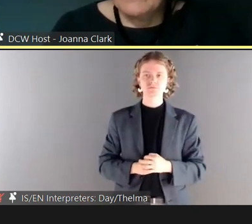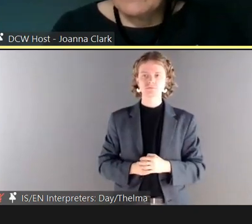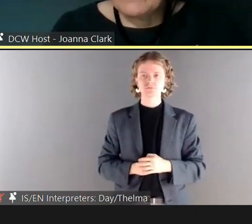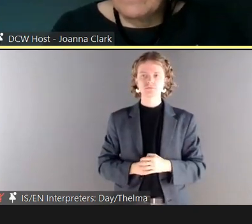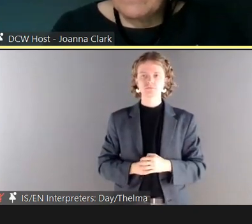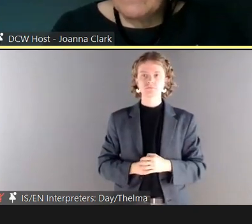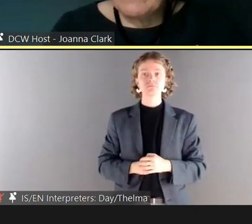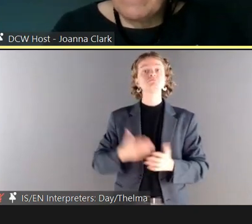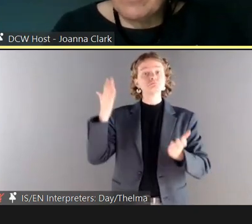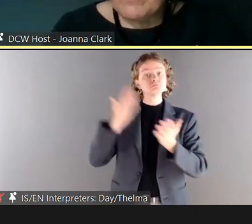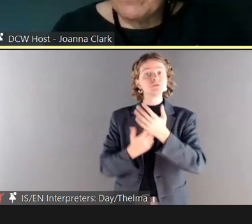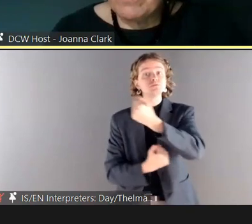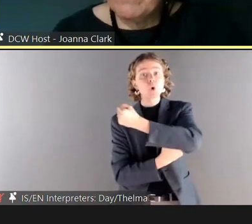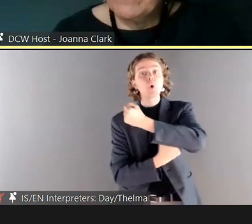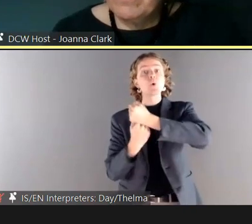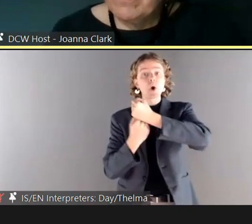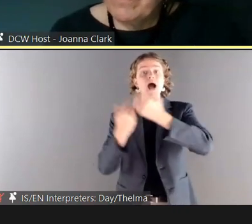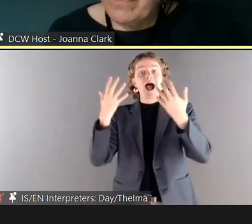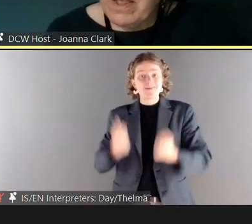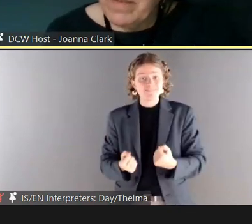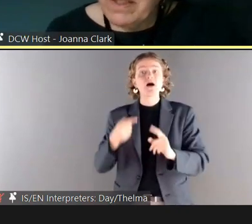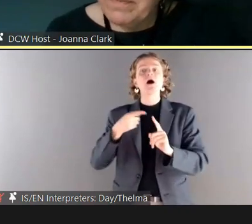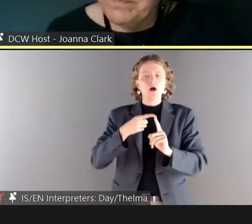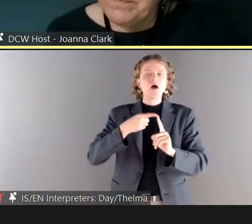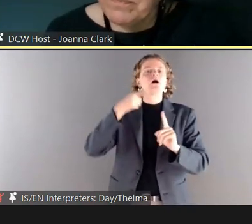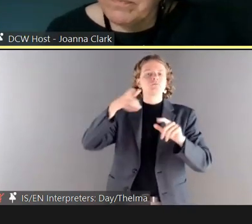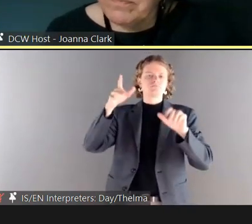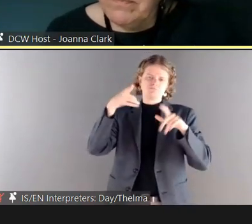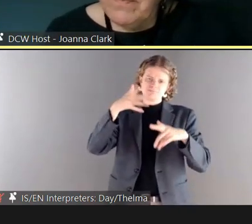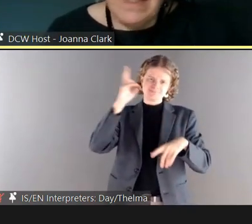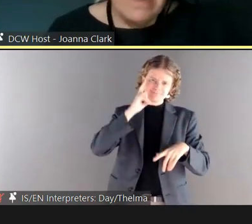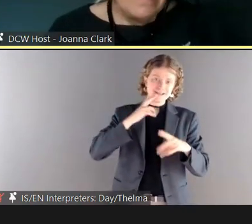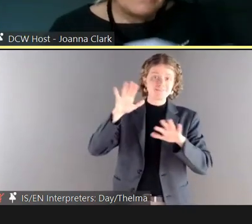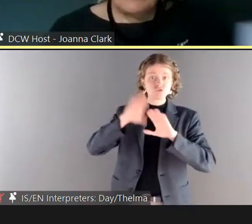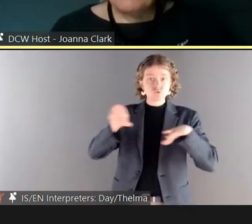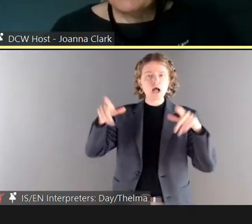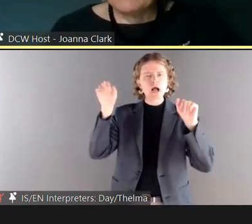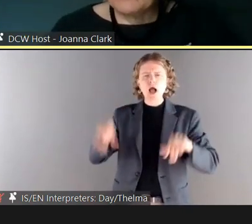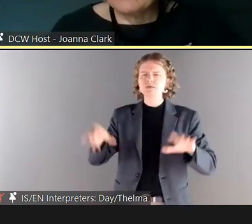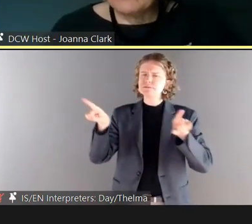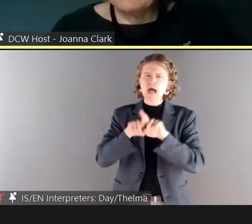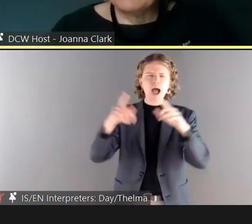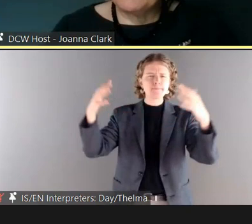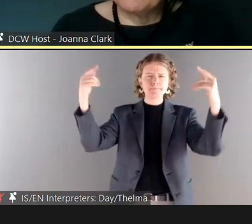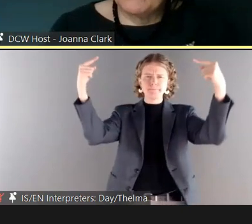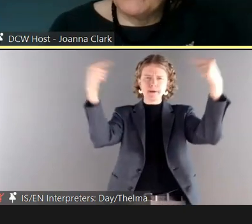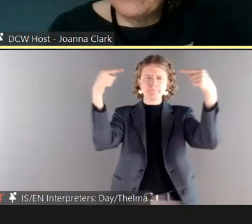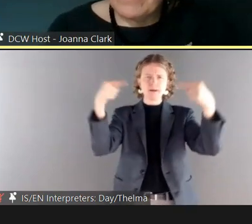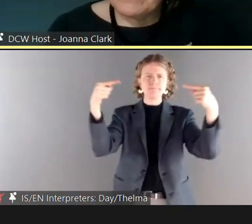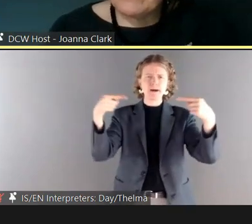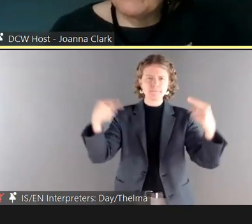but sadly, that support is often not forthcoming. So I hope that's just set a little bit